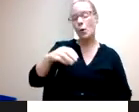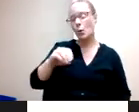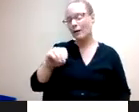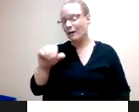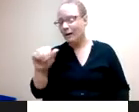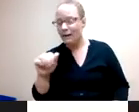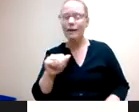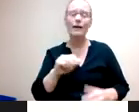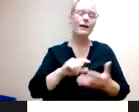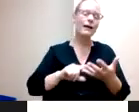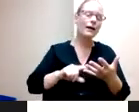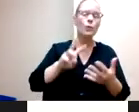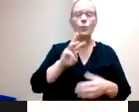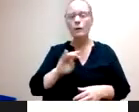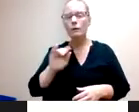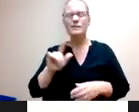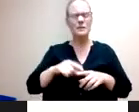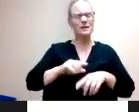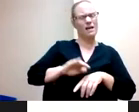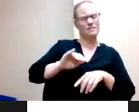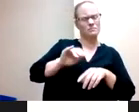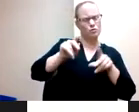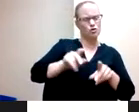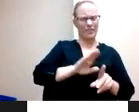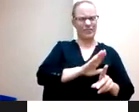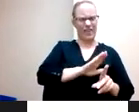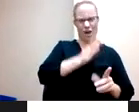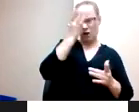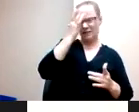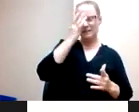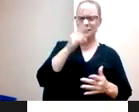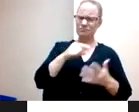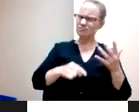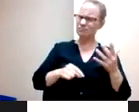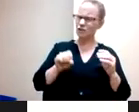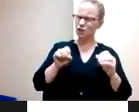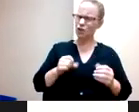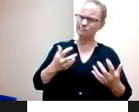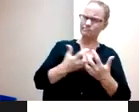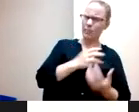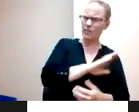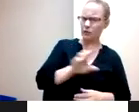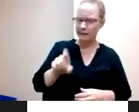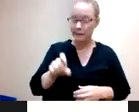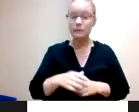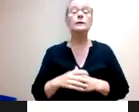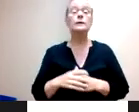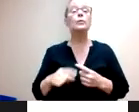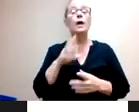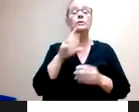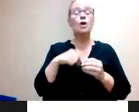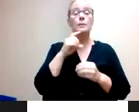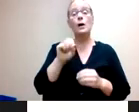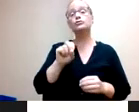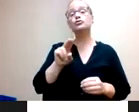of these, depending on someone's illnesses, may make sense. And when I go over the surrogate order, sometimes this